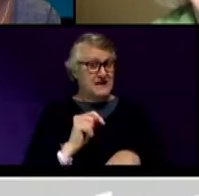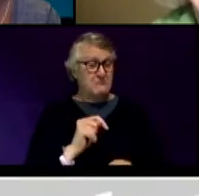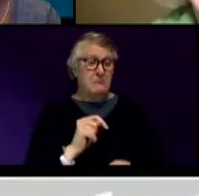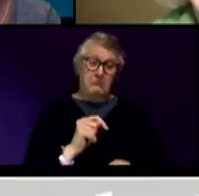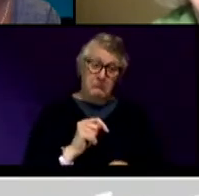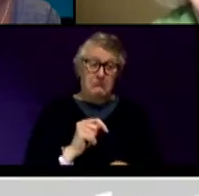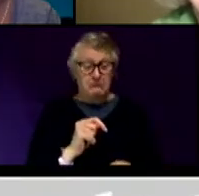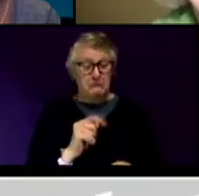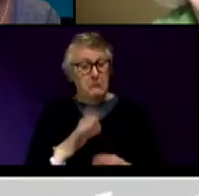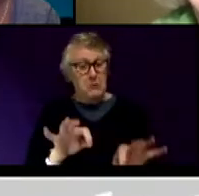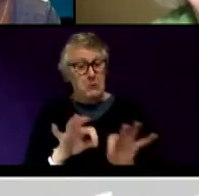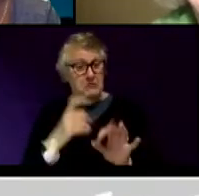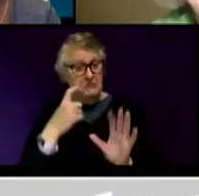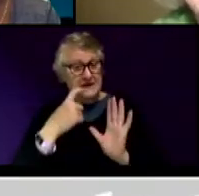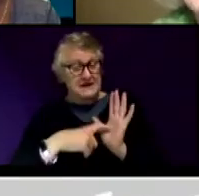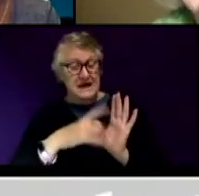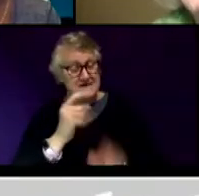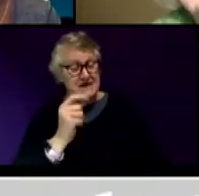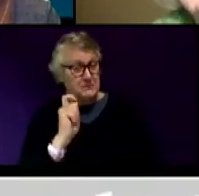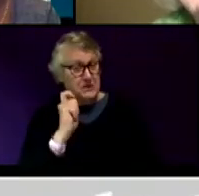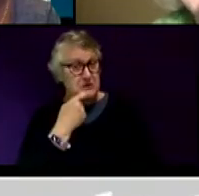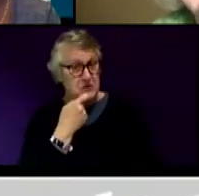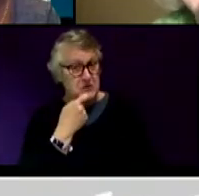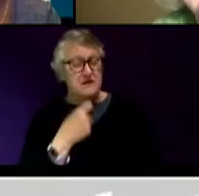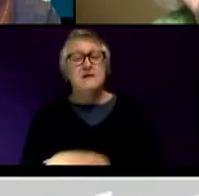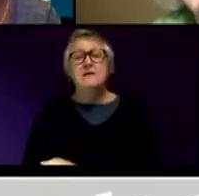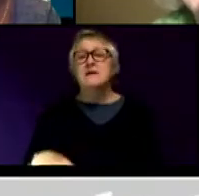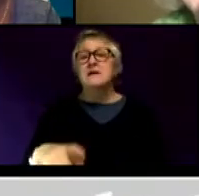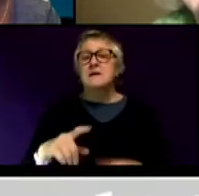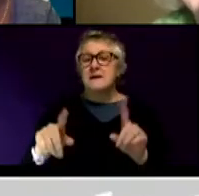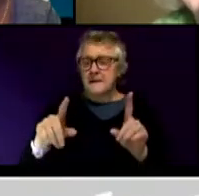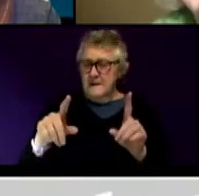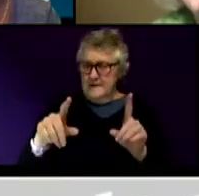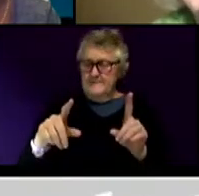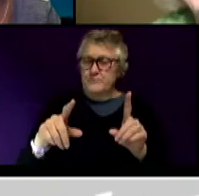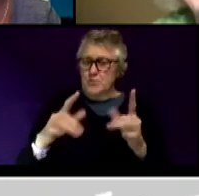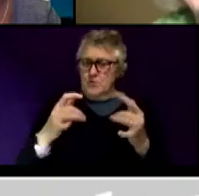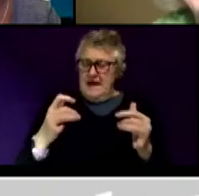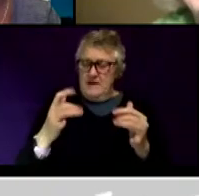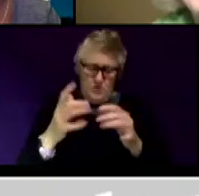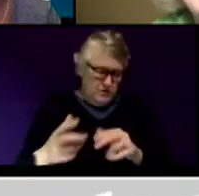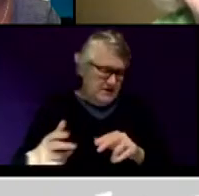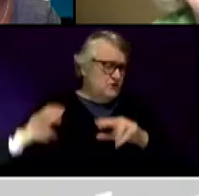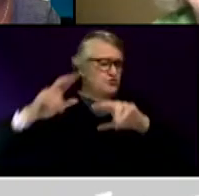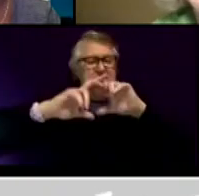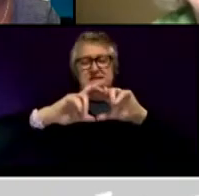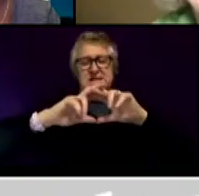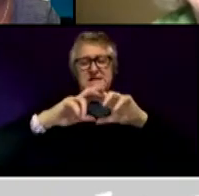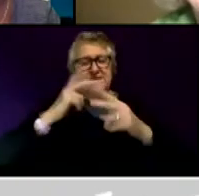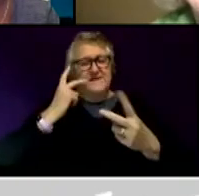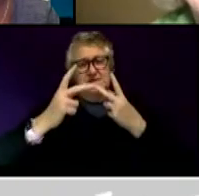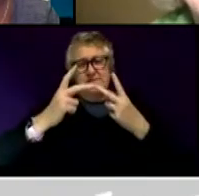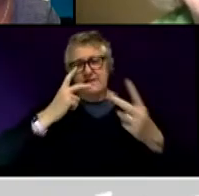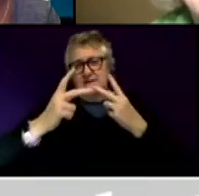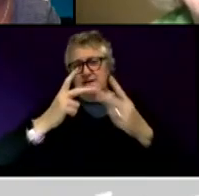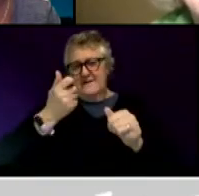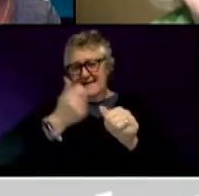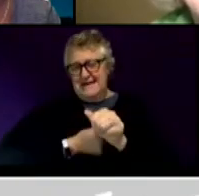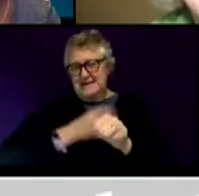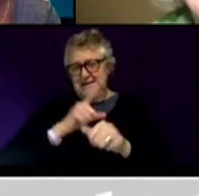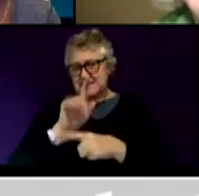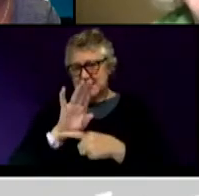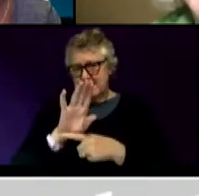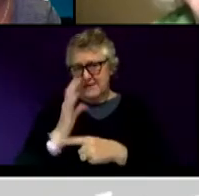chairs of each subcommittee to reflect the diversity of the community and to increase the visibility of each subcommittee. So each subcommittee does really tremendous